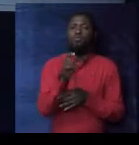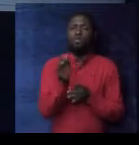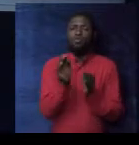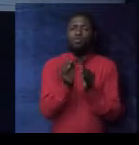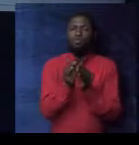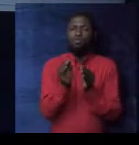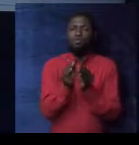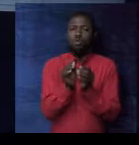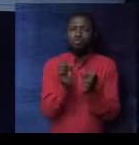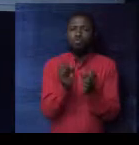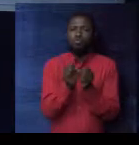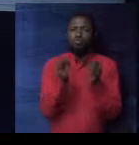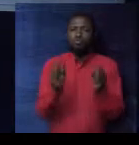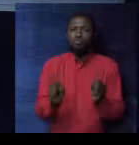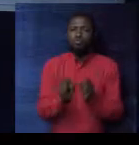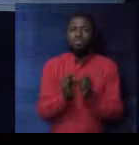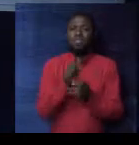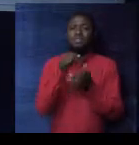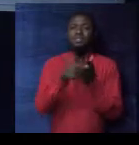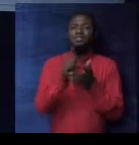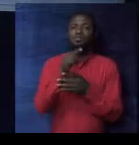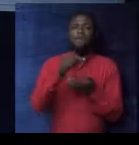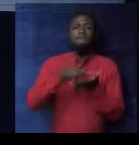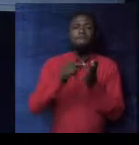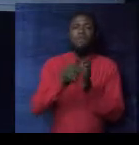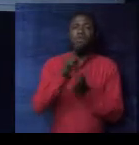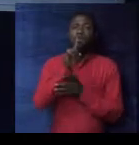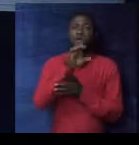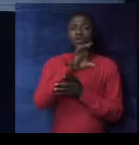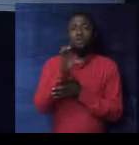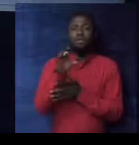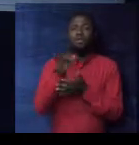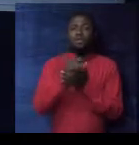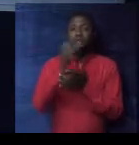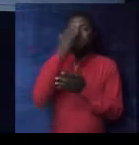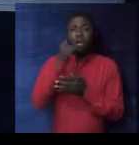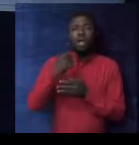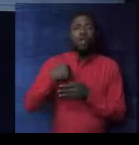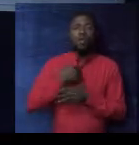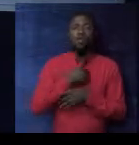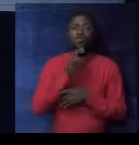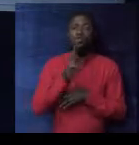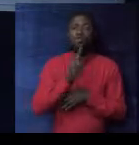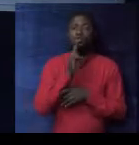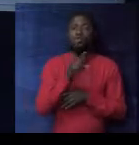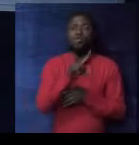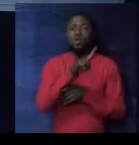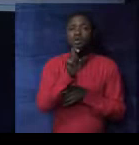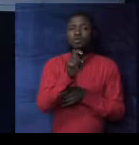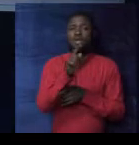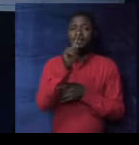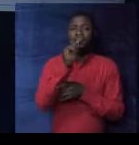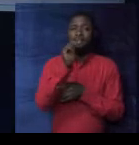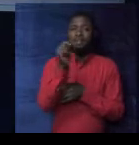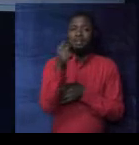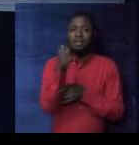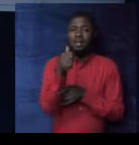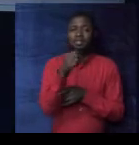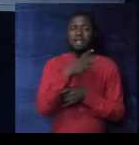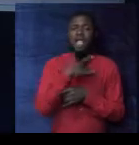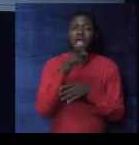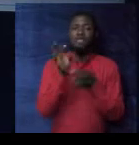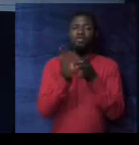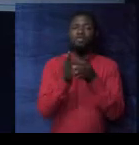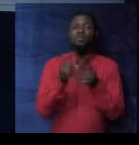have 100 small squares. So this 1 actually means 100, and that is why we use that 100 tens and units in our